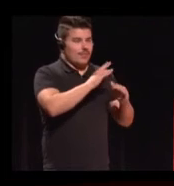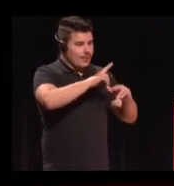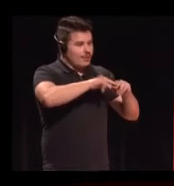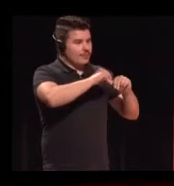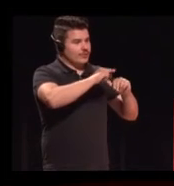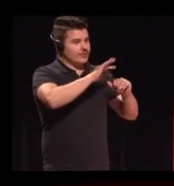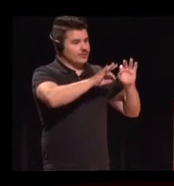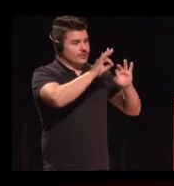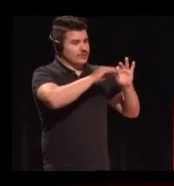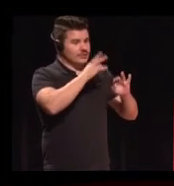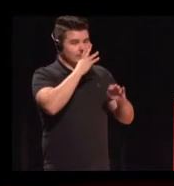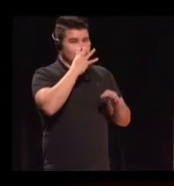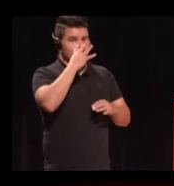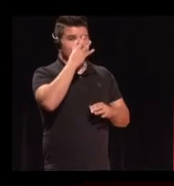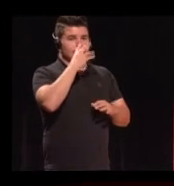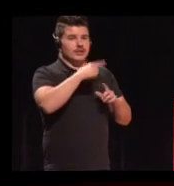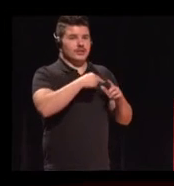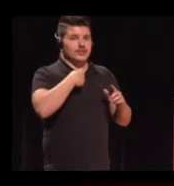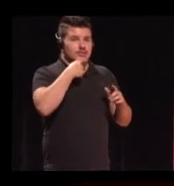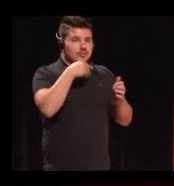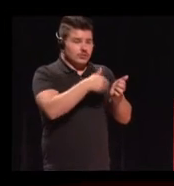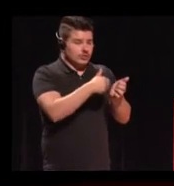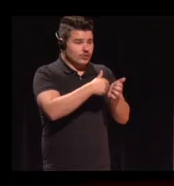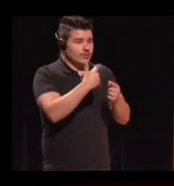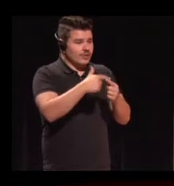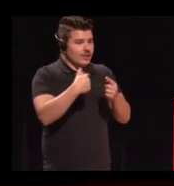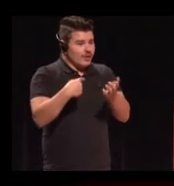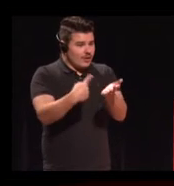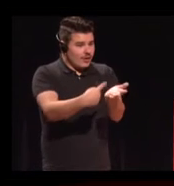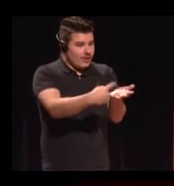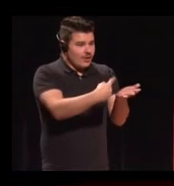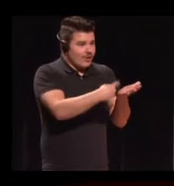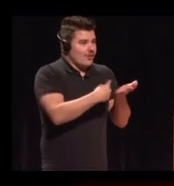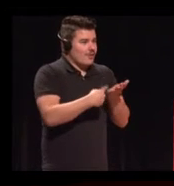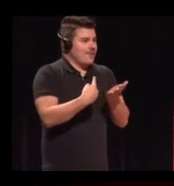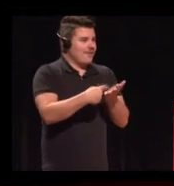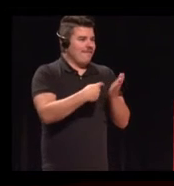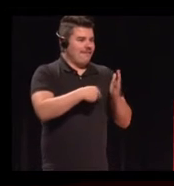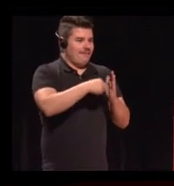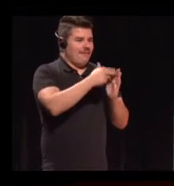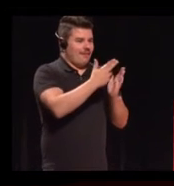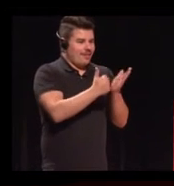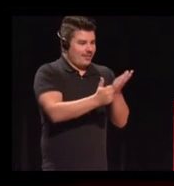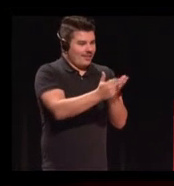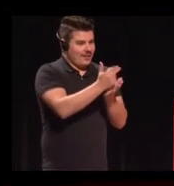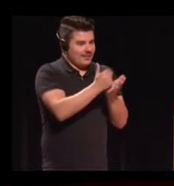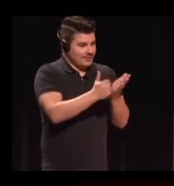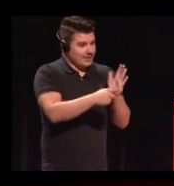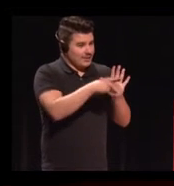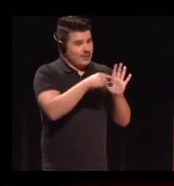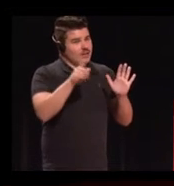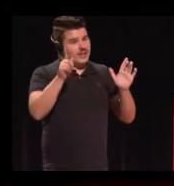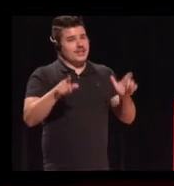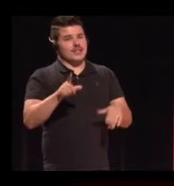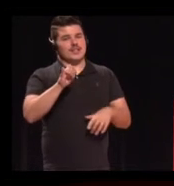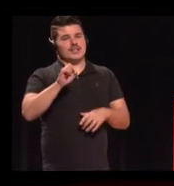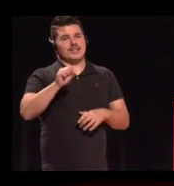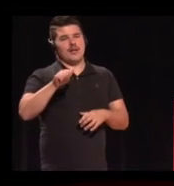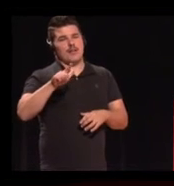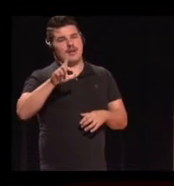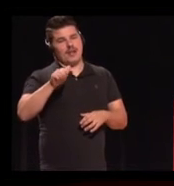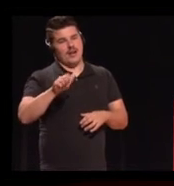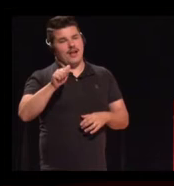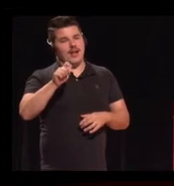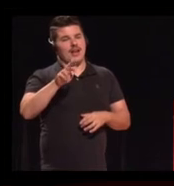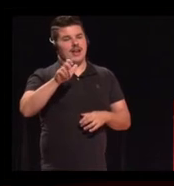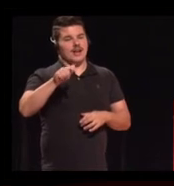mysterious, because it's a combination of a drawing Leonardo did from Isabella and from himself. Now, she could prove this and